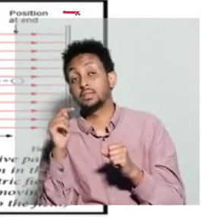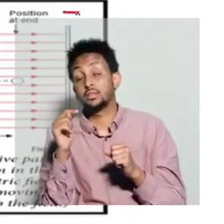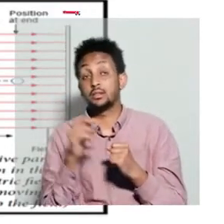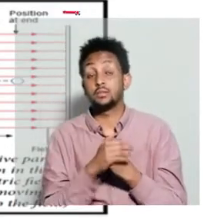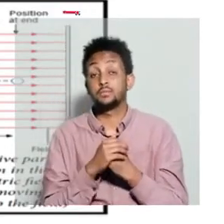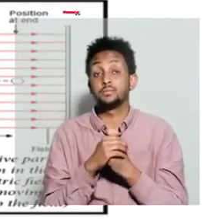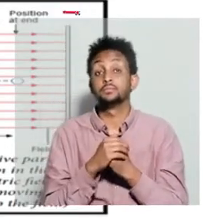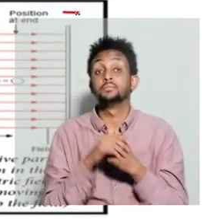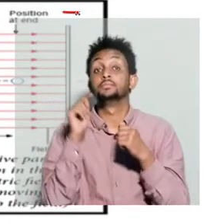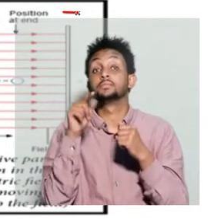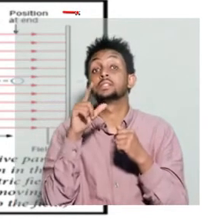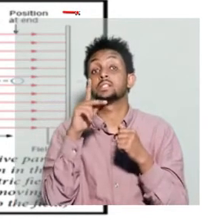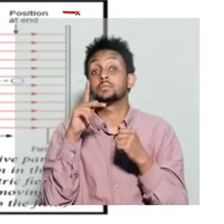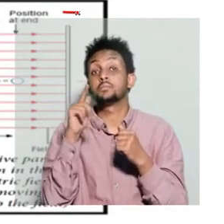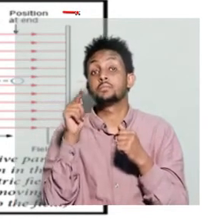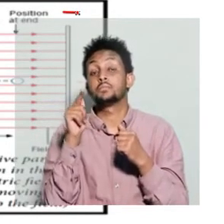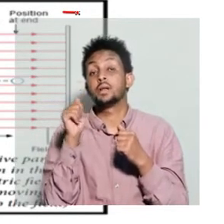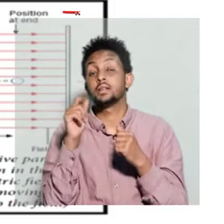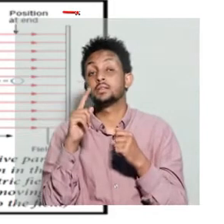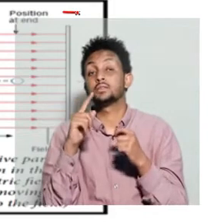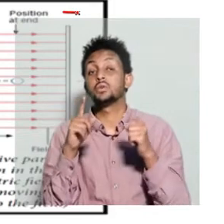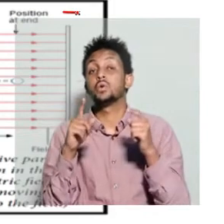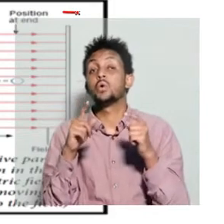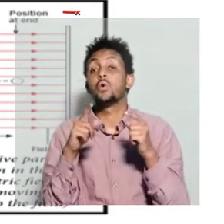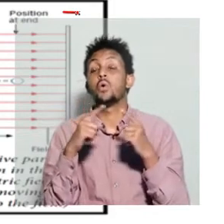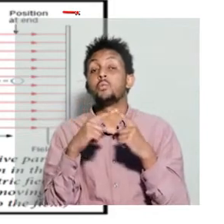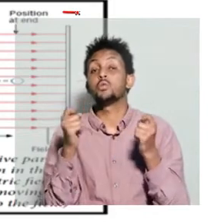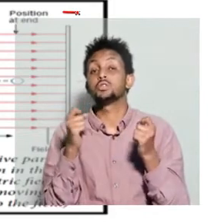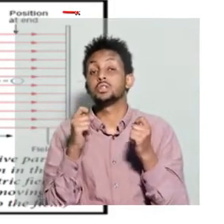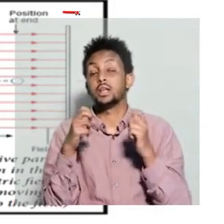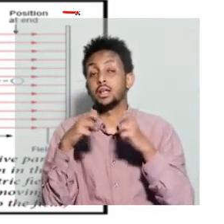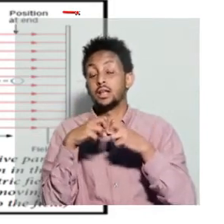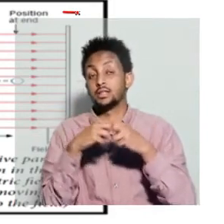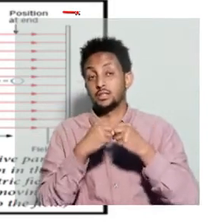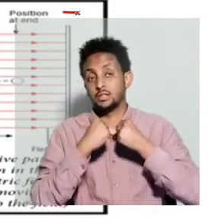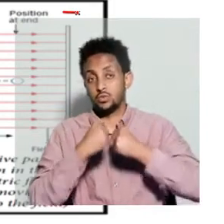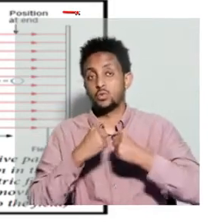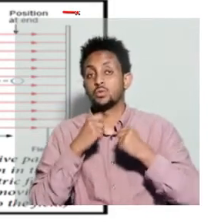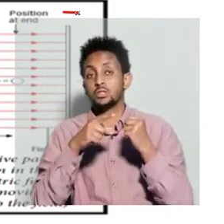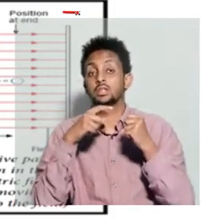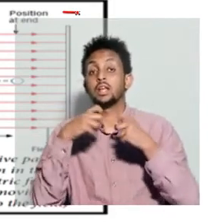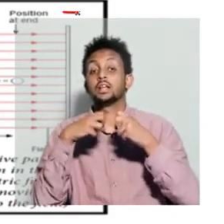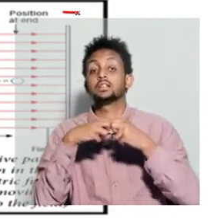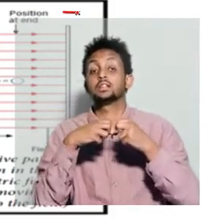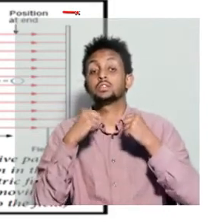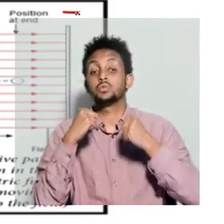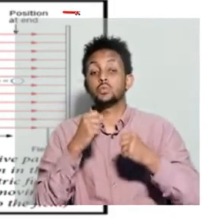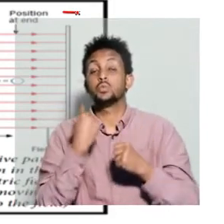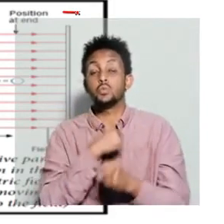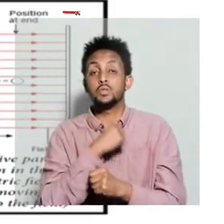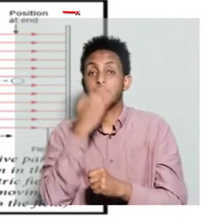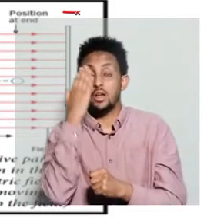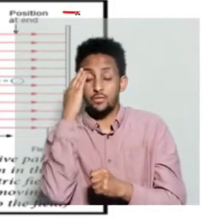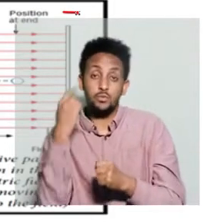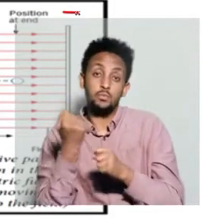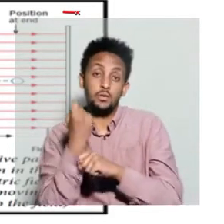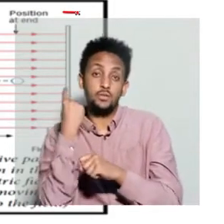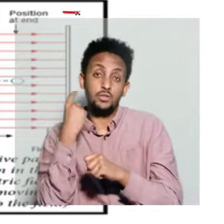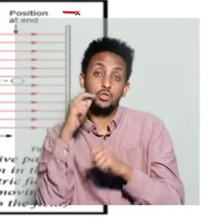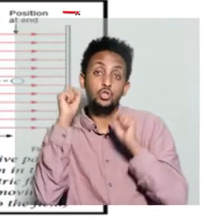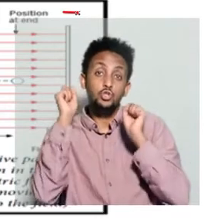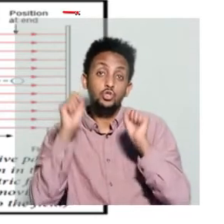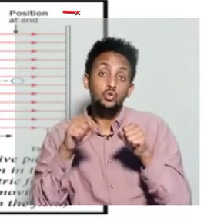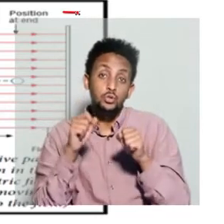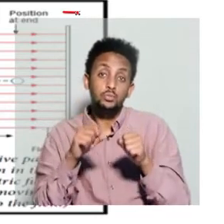plates. As these two plates are opposite, there will be electric field strength. And the electric field strength, as we have previously mentioned, should